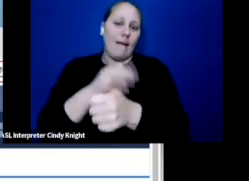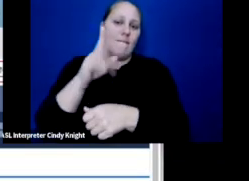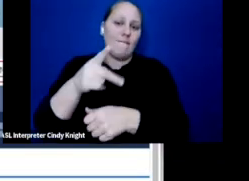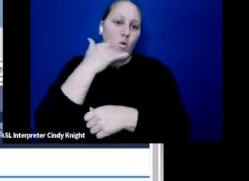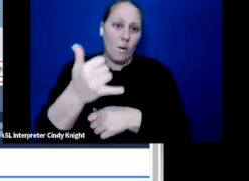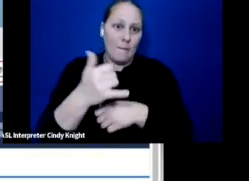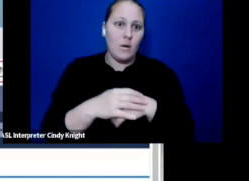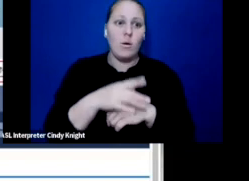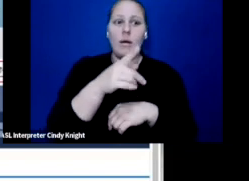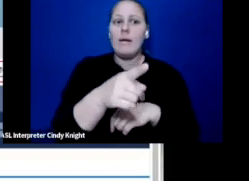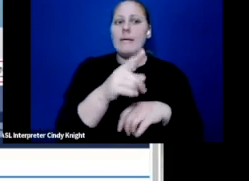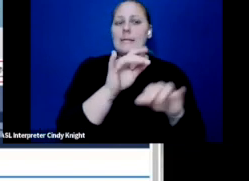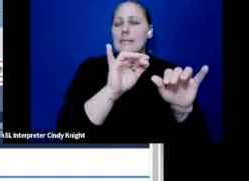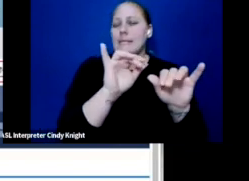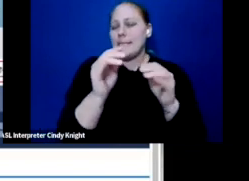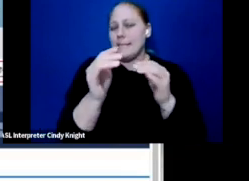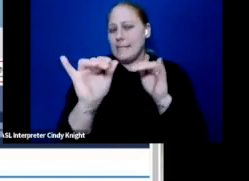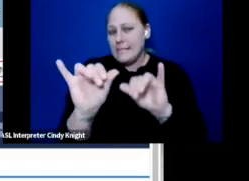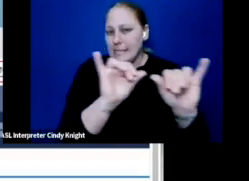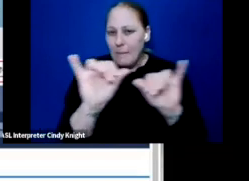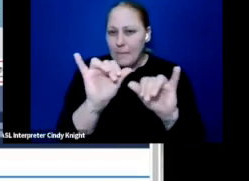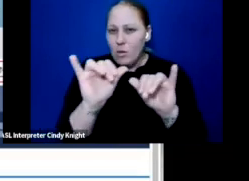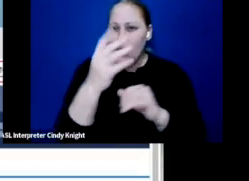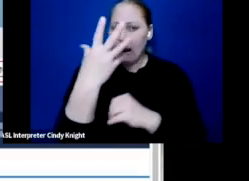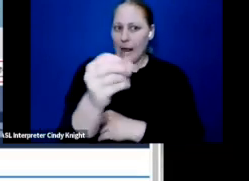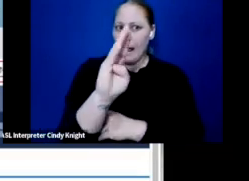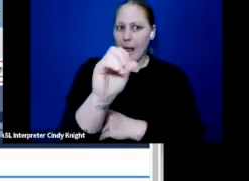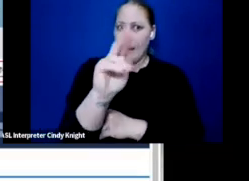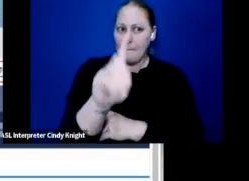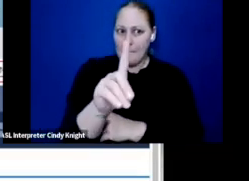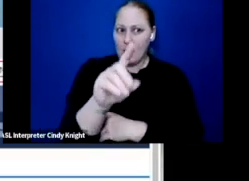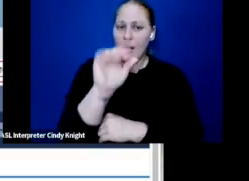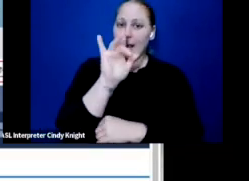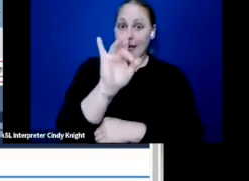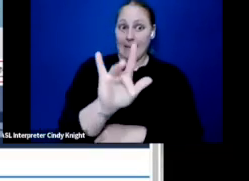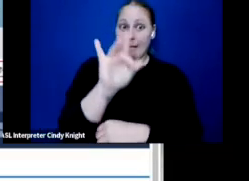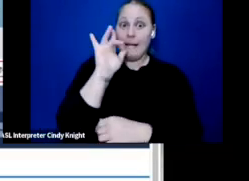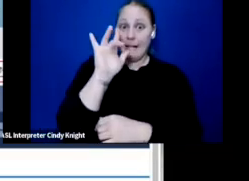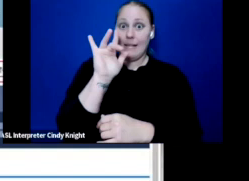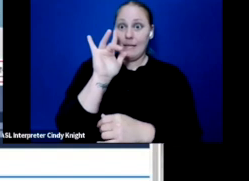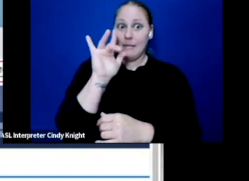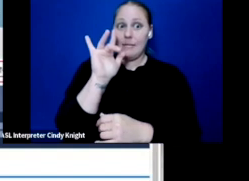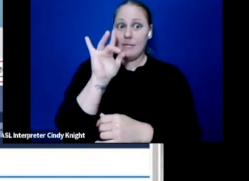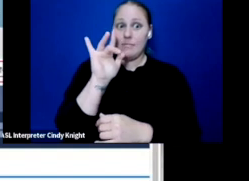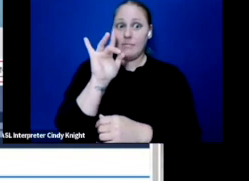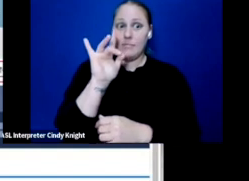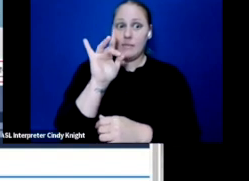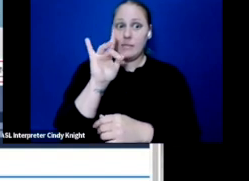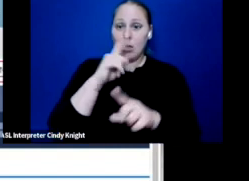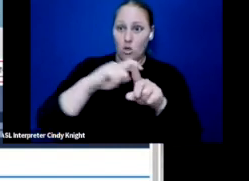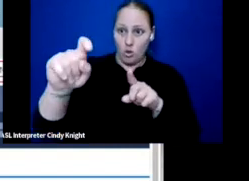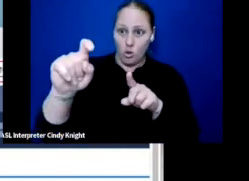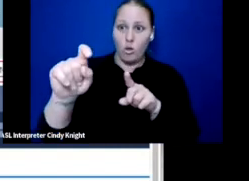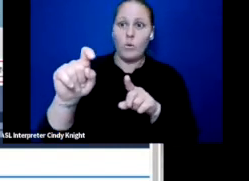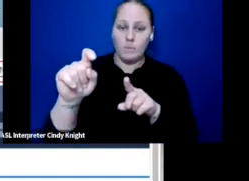this is similar outbound call. They can simply click to reach out to perform the follow-up and make